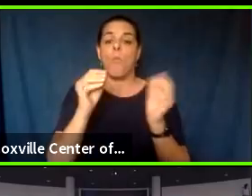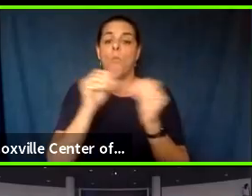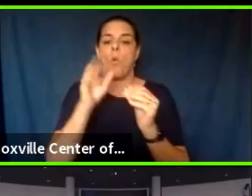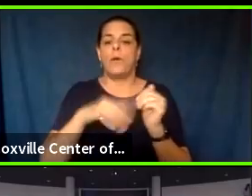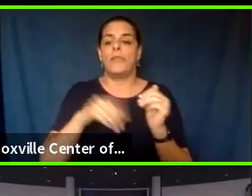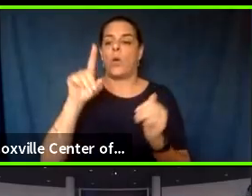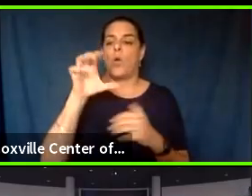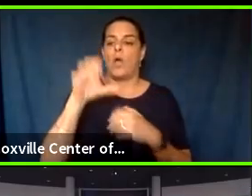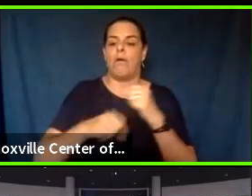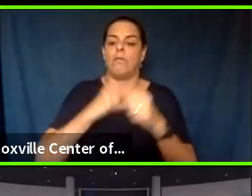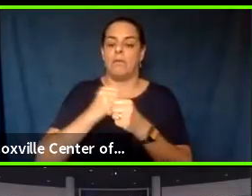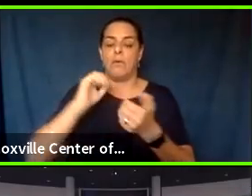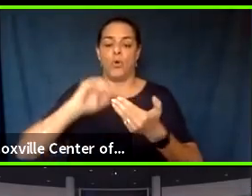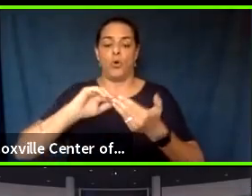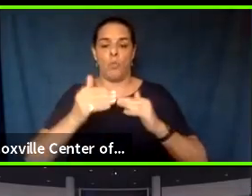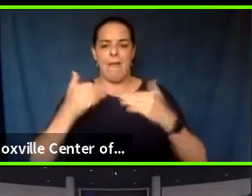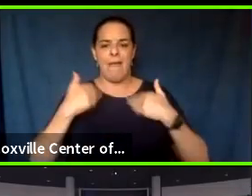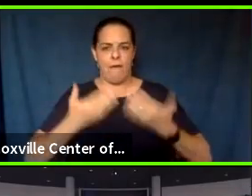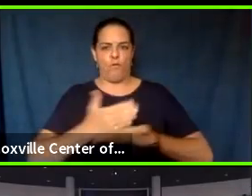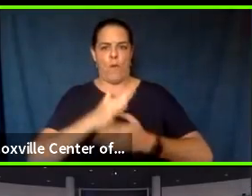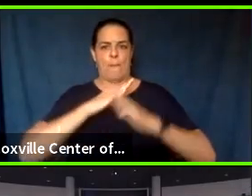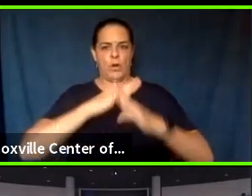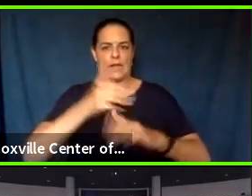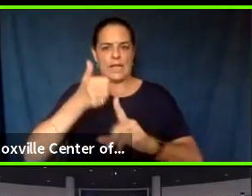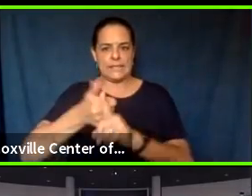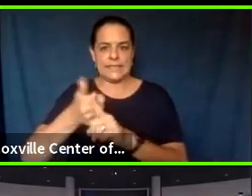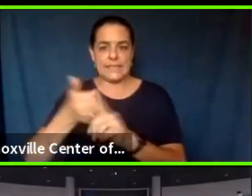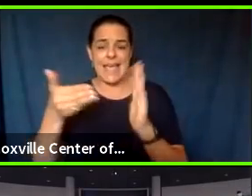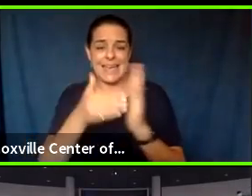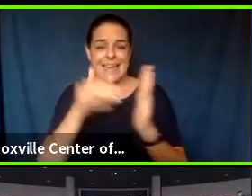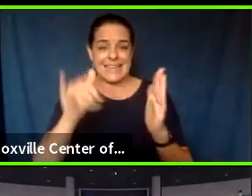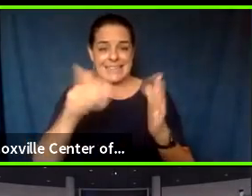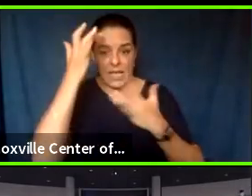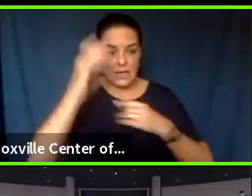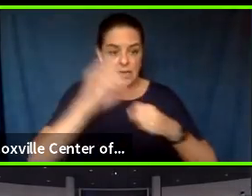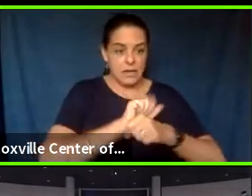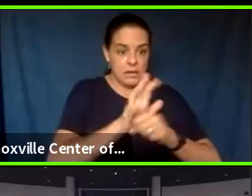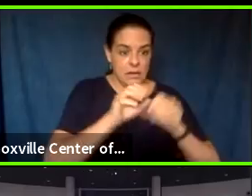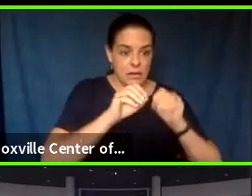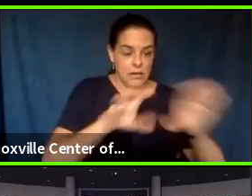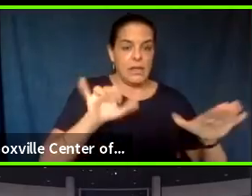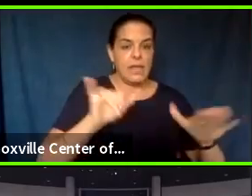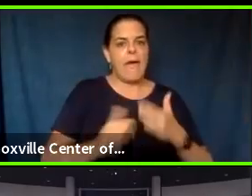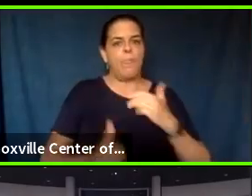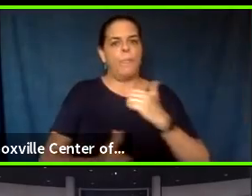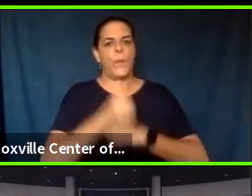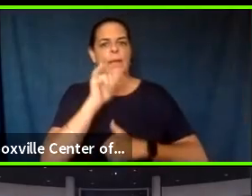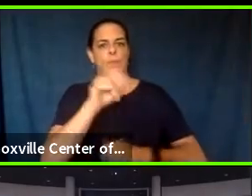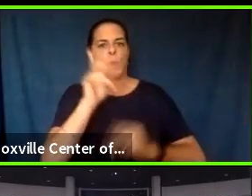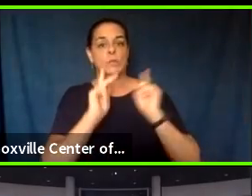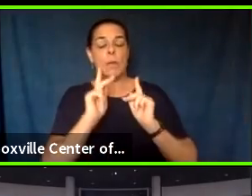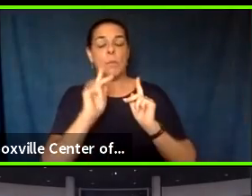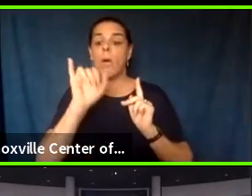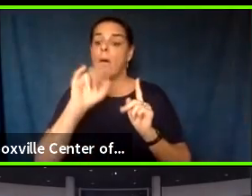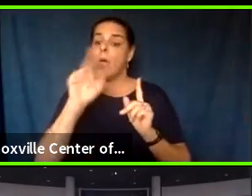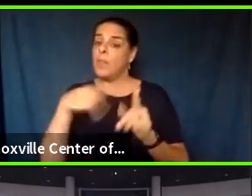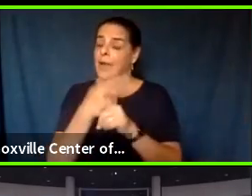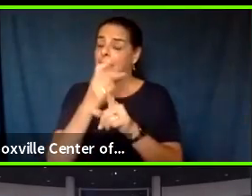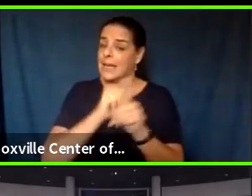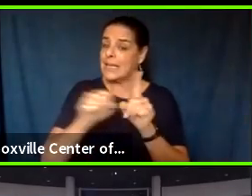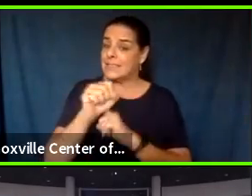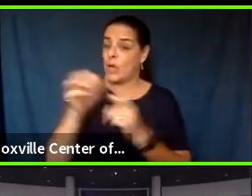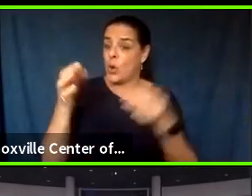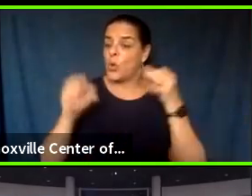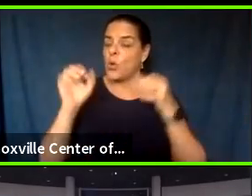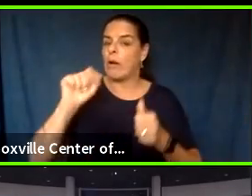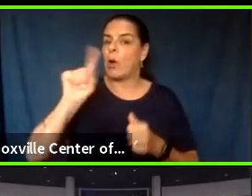that the community has the right to protect itself against an epidemic of disease which threatens the safety of its members. In such circumstances, courts can only overturn orders that